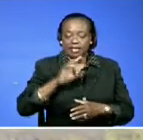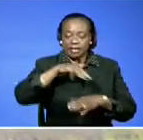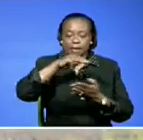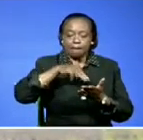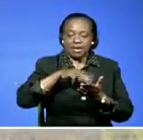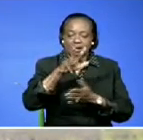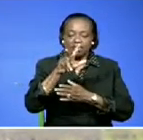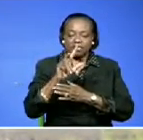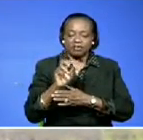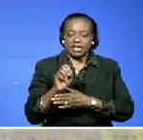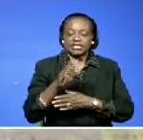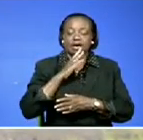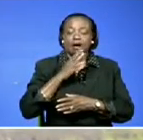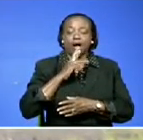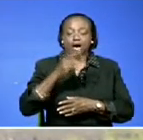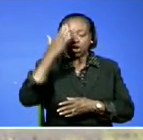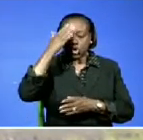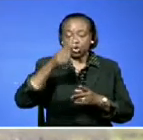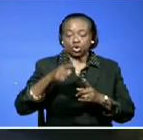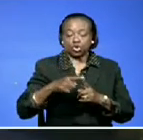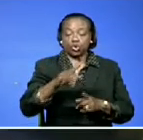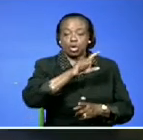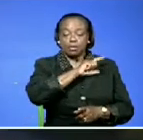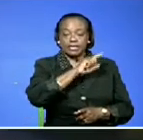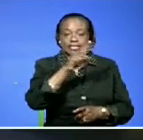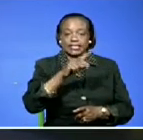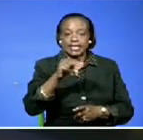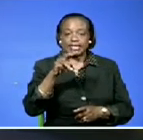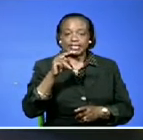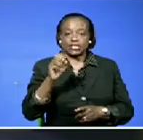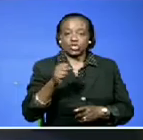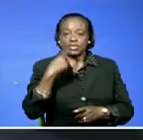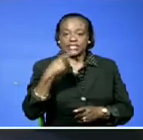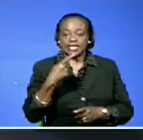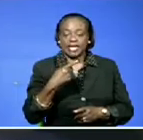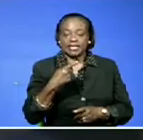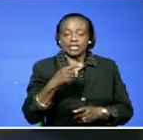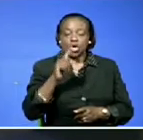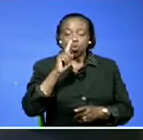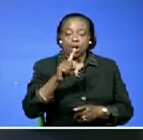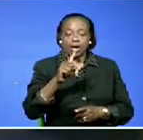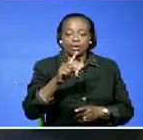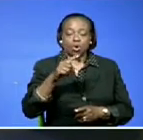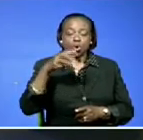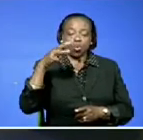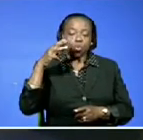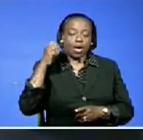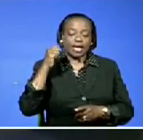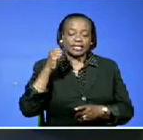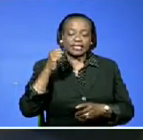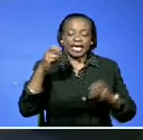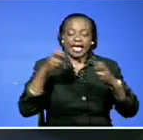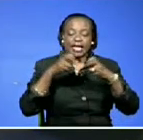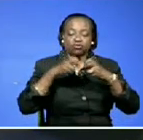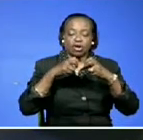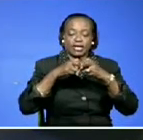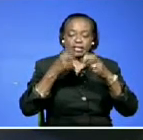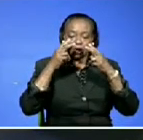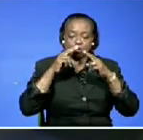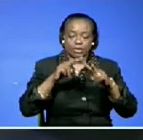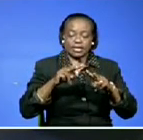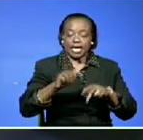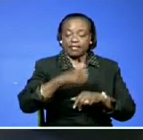are known to police. Saturday News also understands that one of the victims were being electronically monitored and the other was out on bail. The